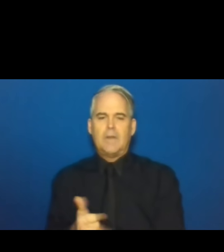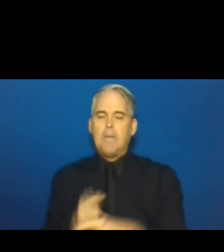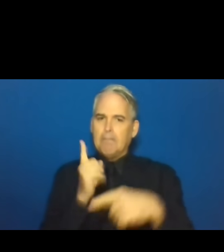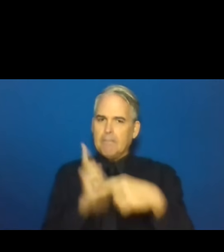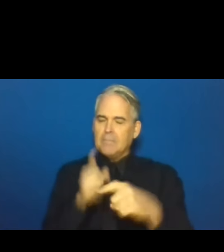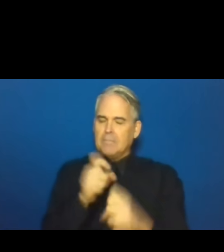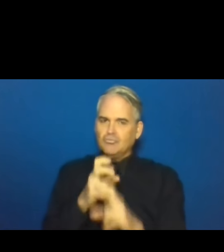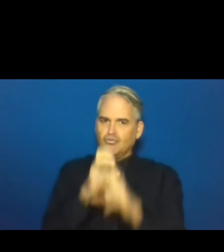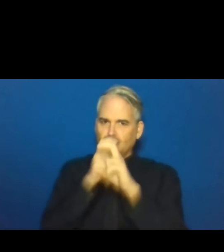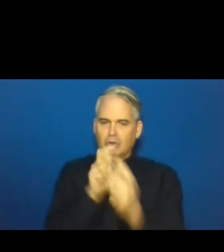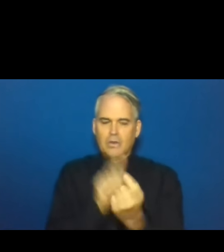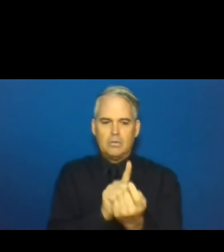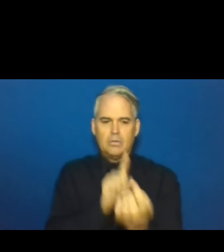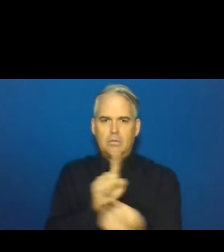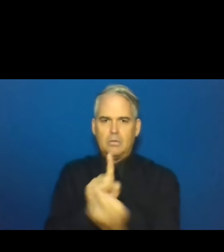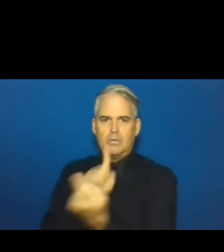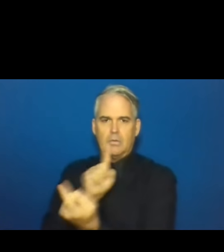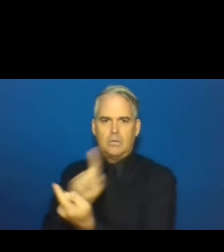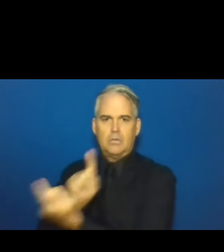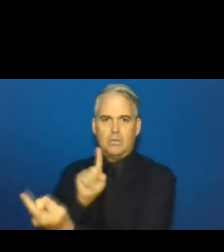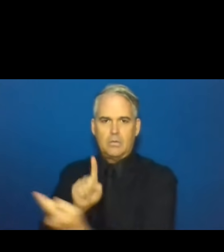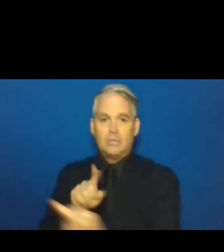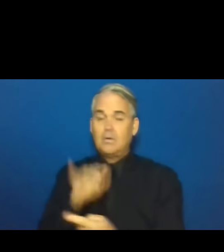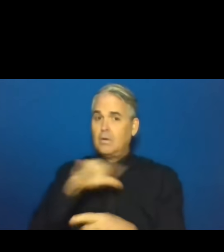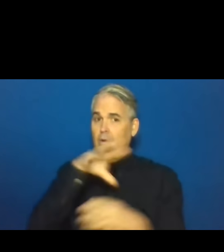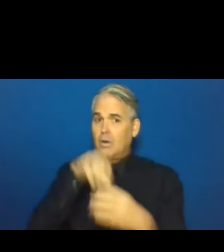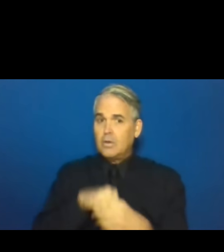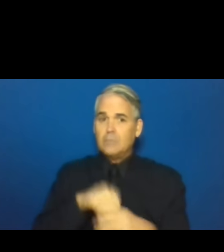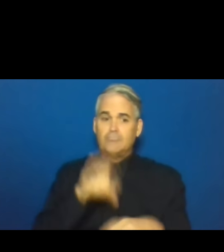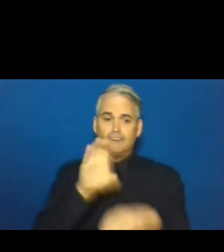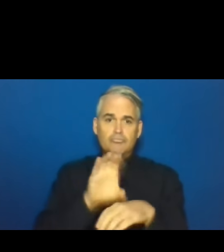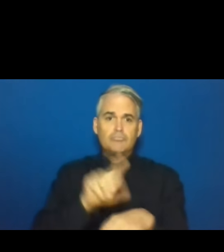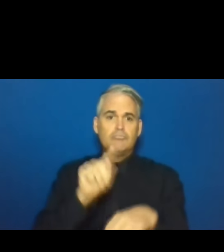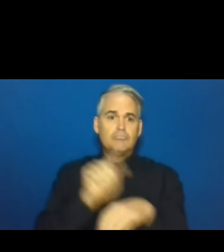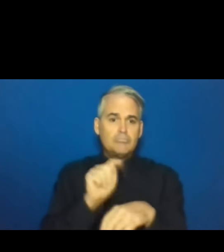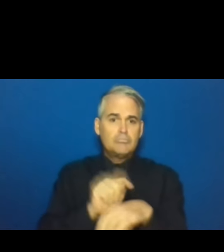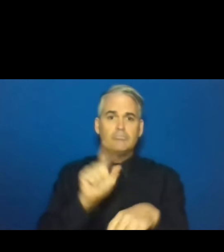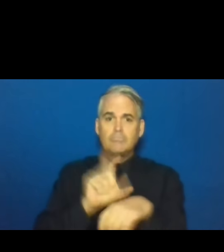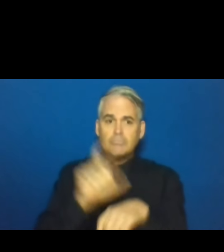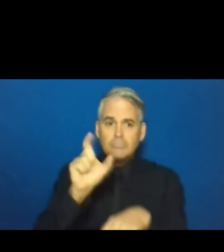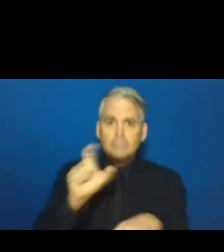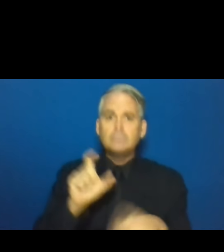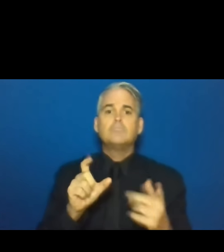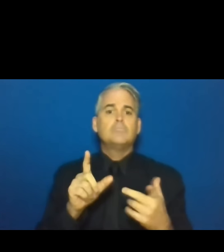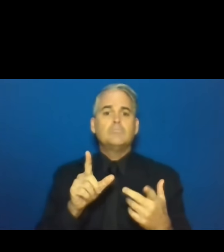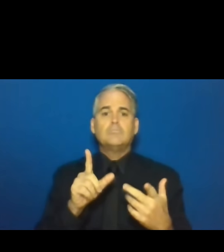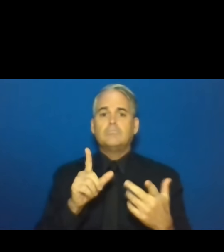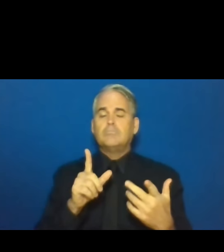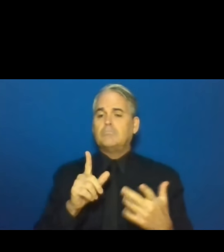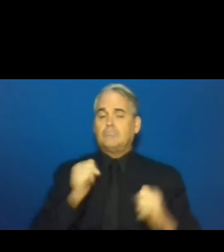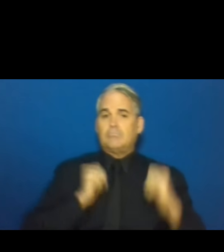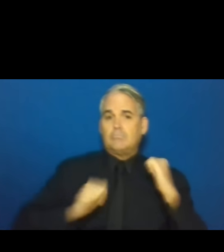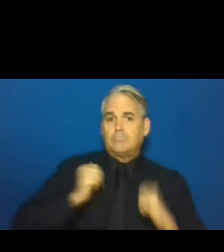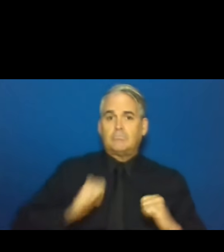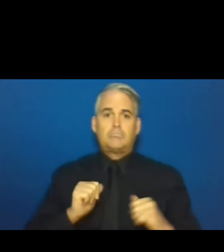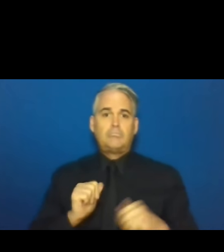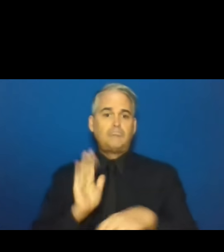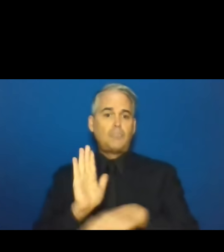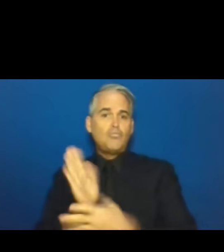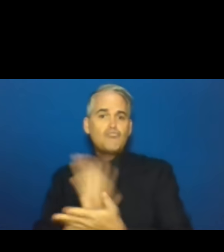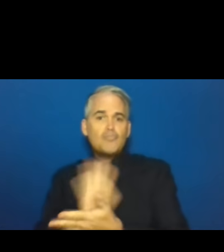This includes places of worship, indoor movie theaters, live theater performances, casino